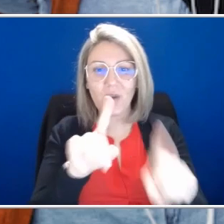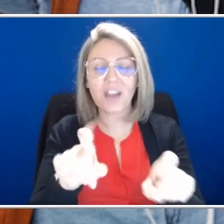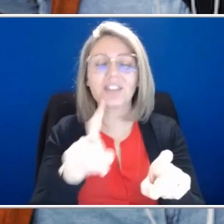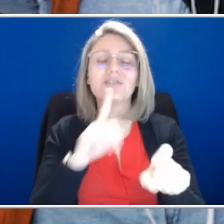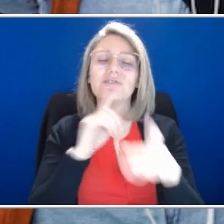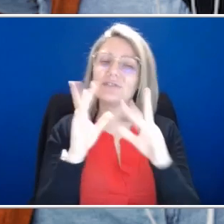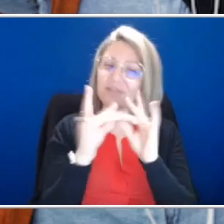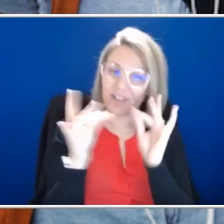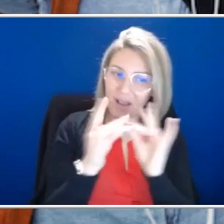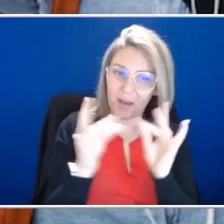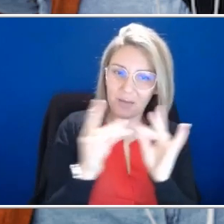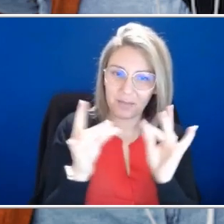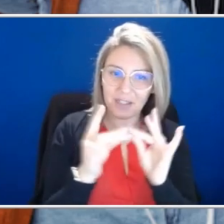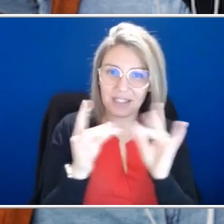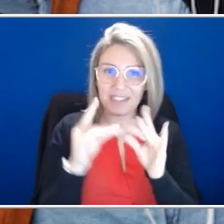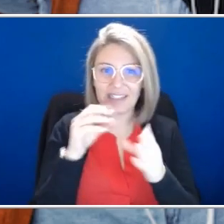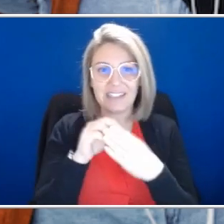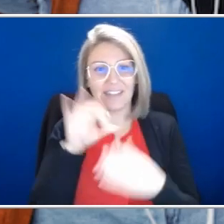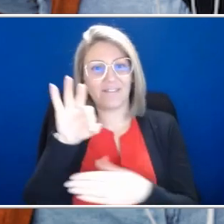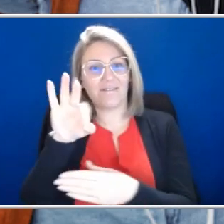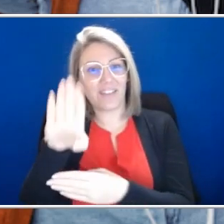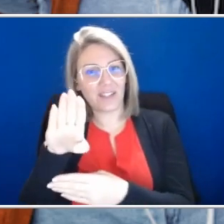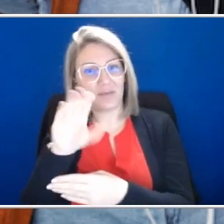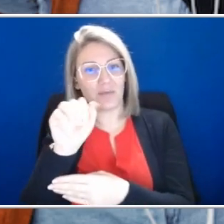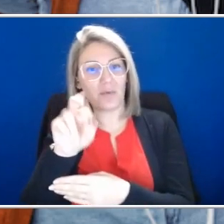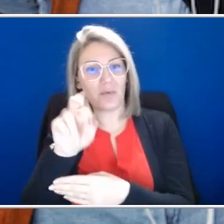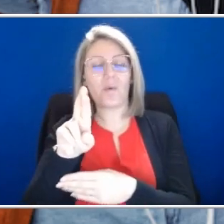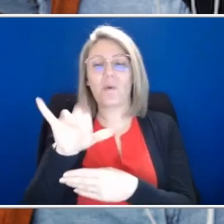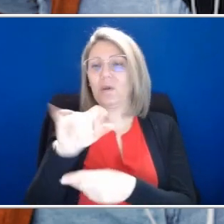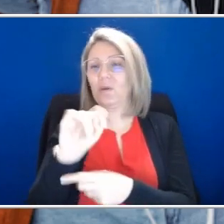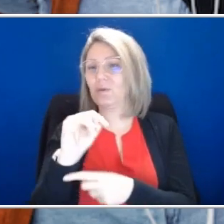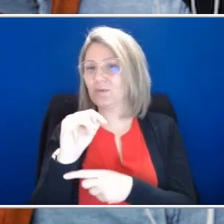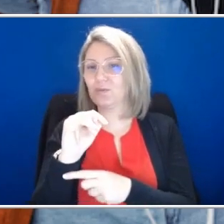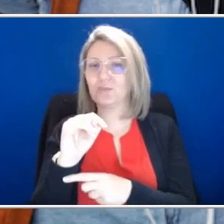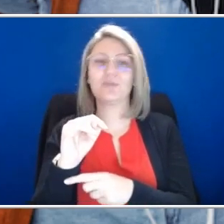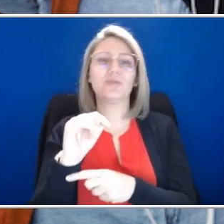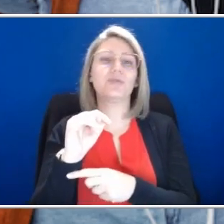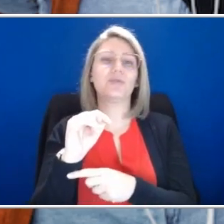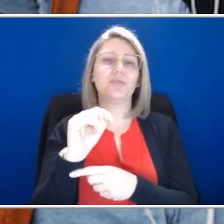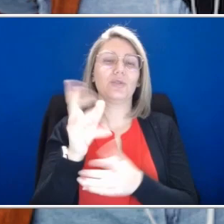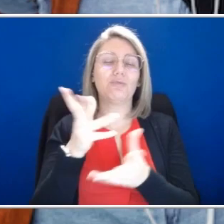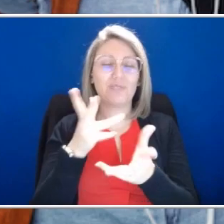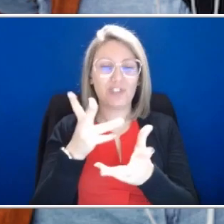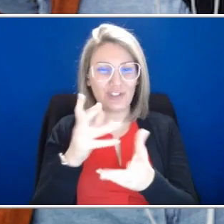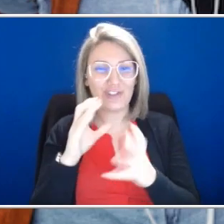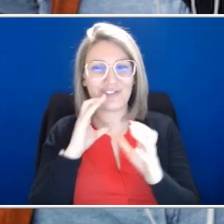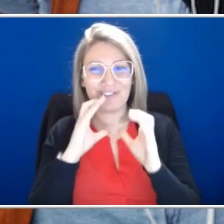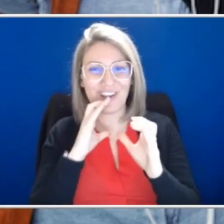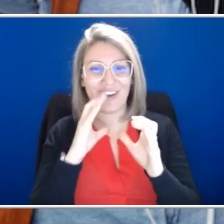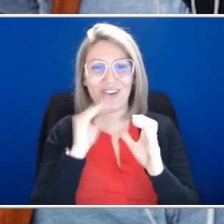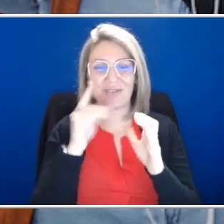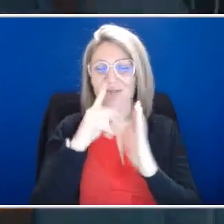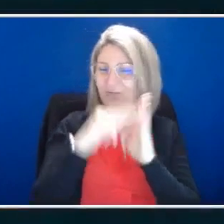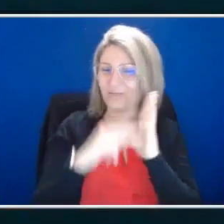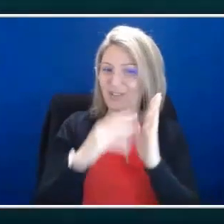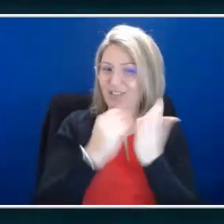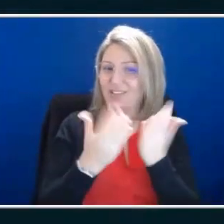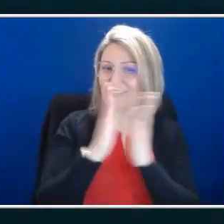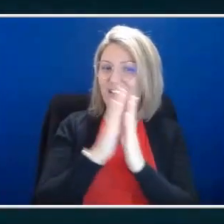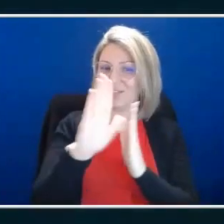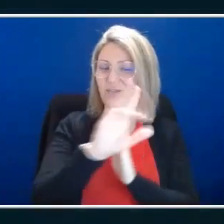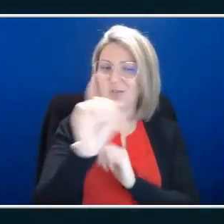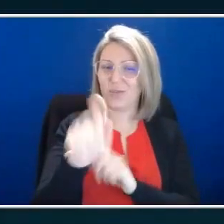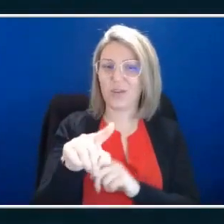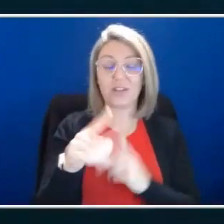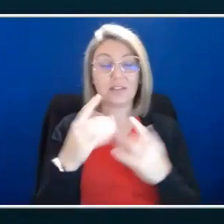us in the Facebook or in the YouTube chat. The links there are right there on your screen. We will read them and ask your questions to Dr. Garg. And